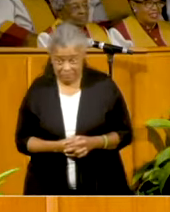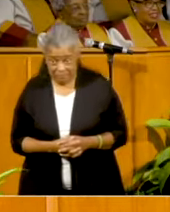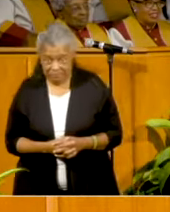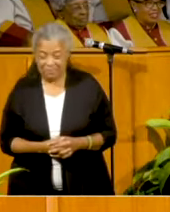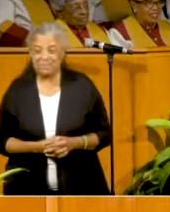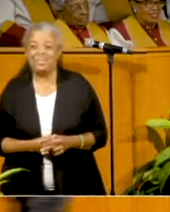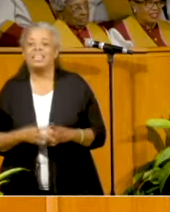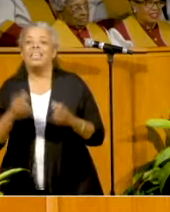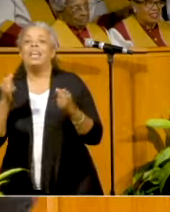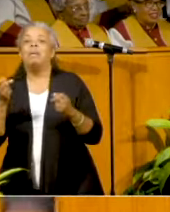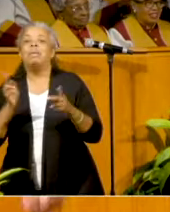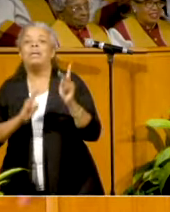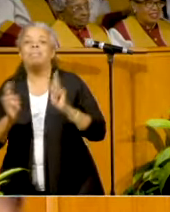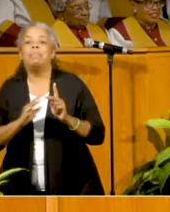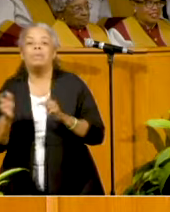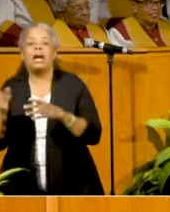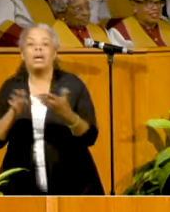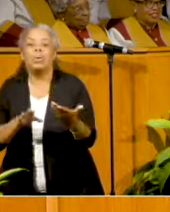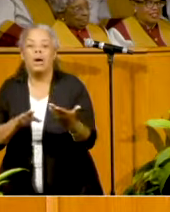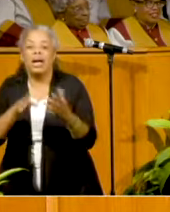got quiet at that part.